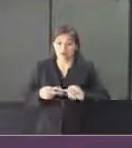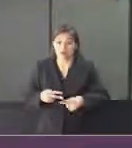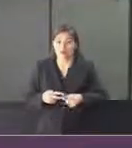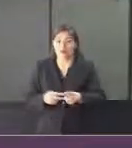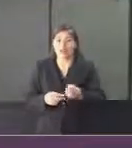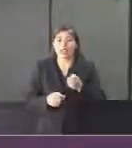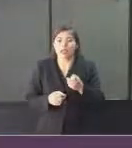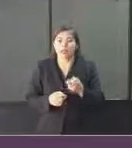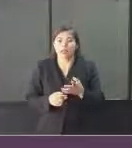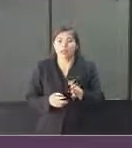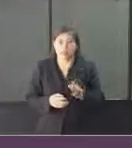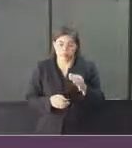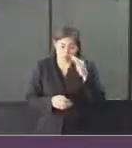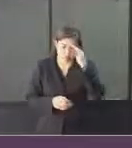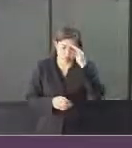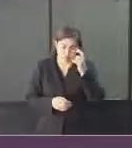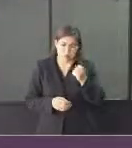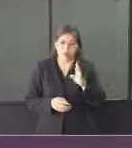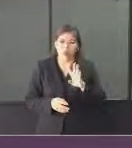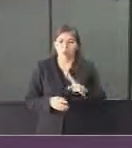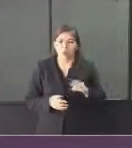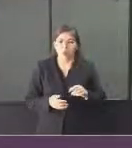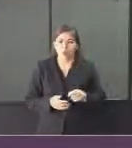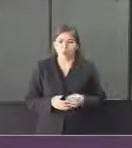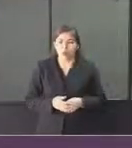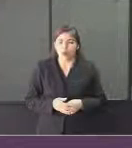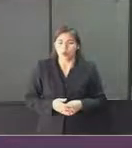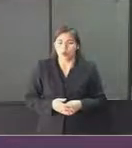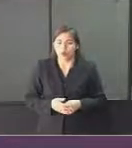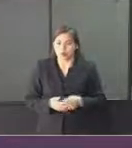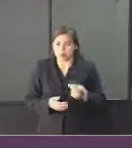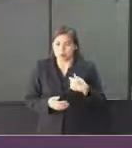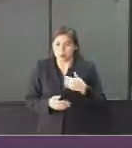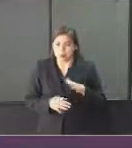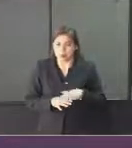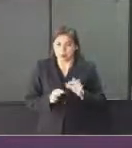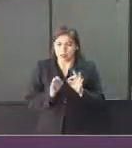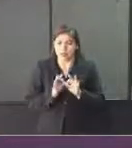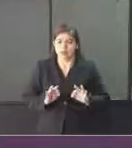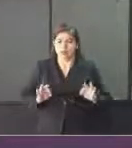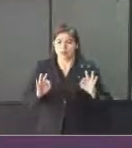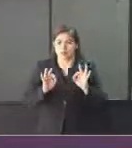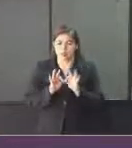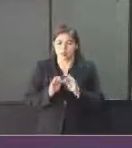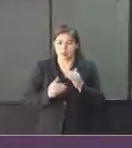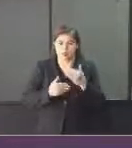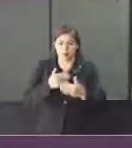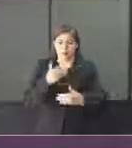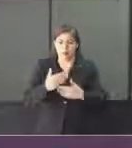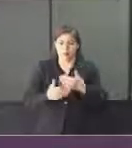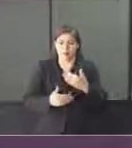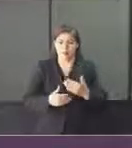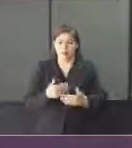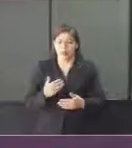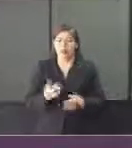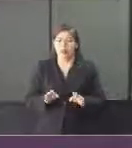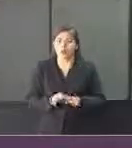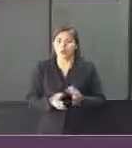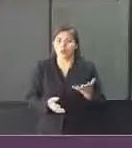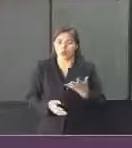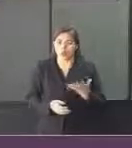an initiative that I think is essential, singular, and also very